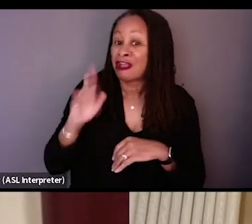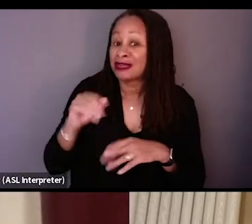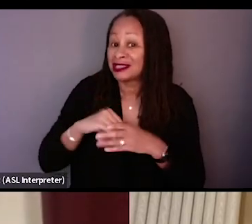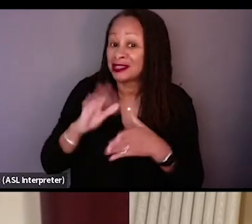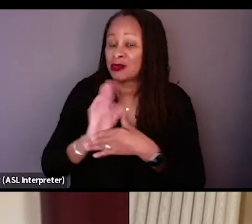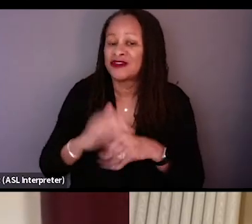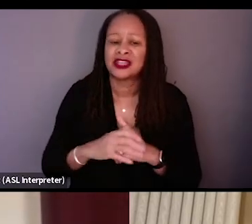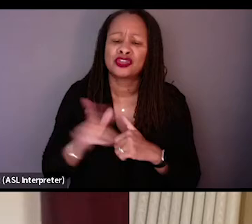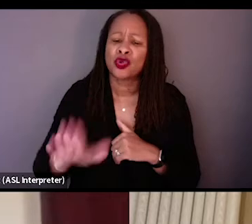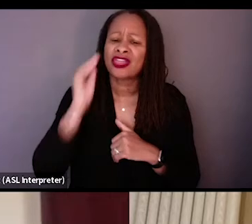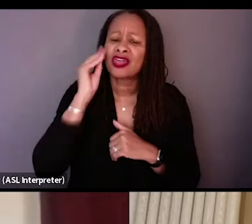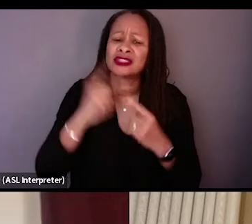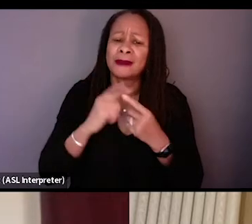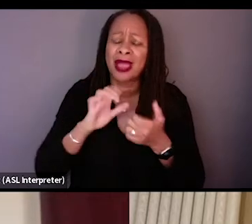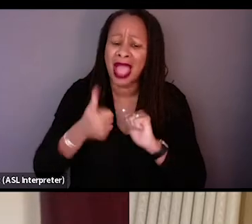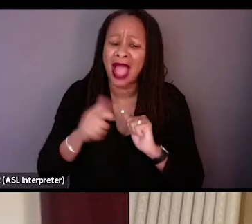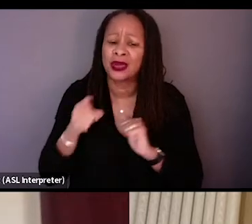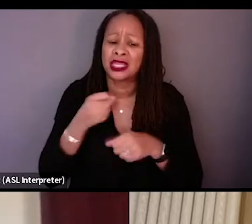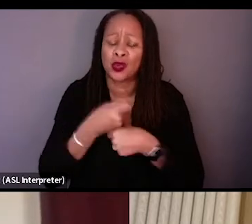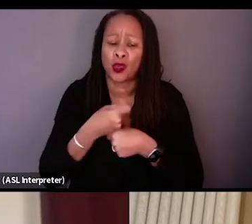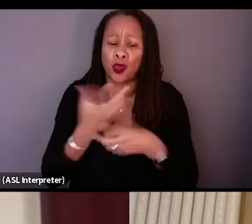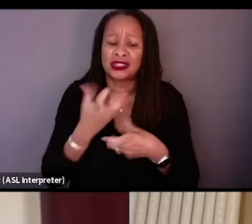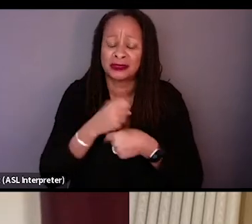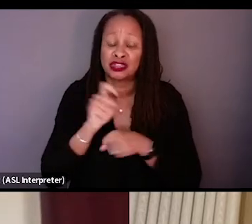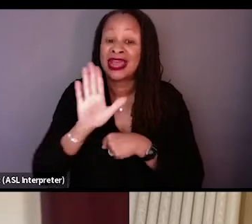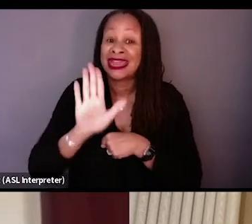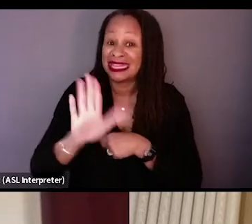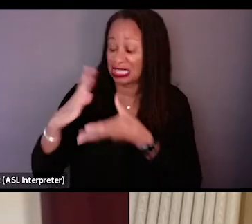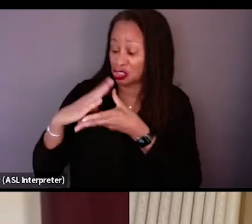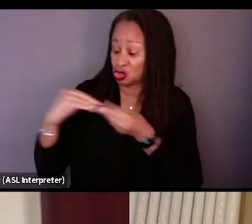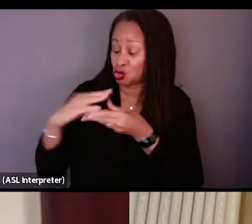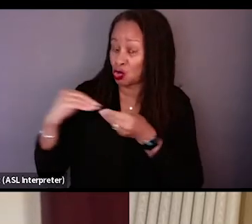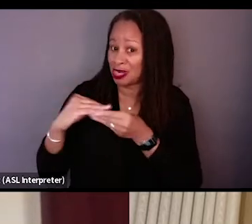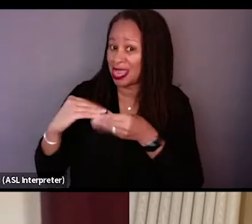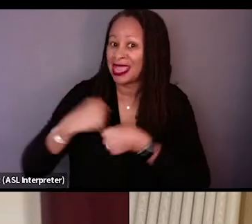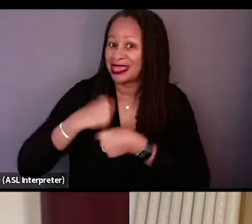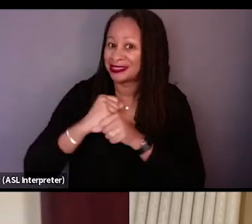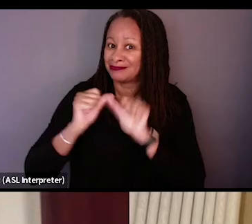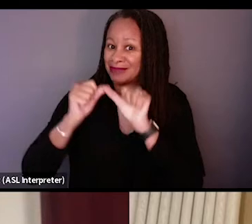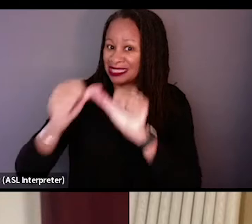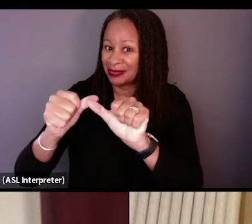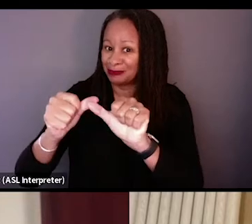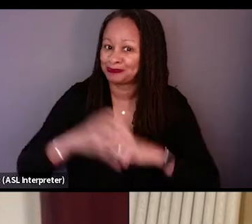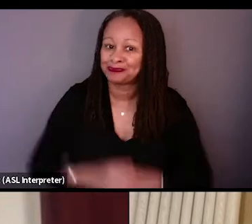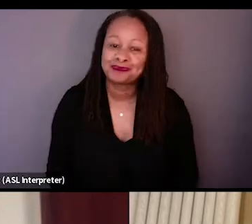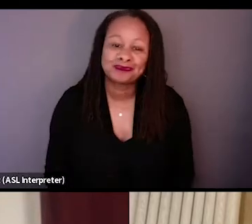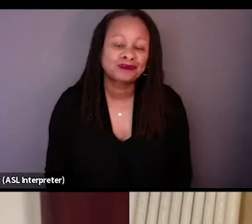way Harry wants to make sure his legacy is maintained? Well, I mean,